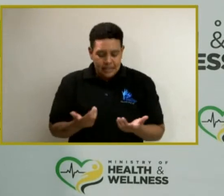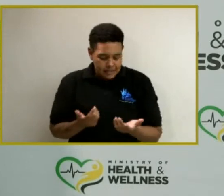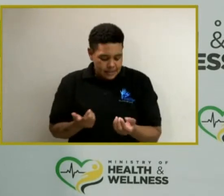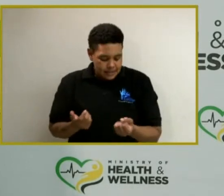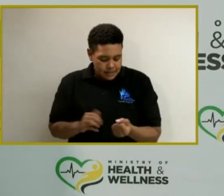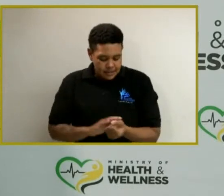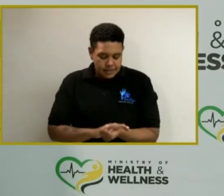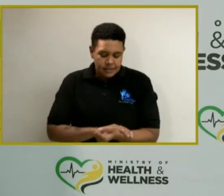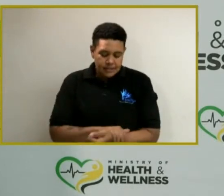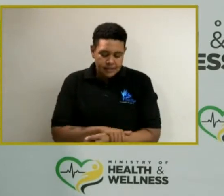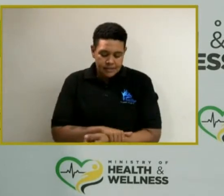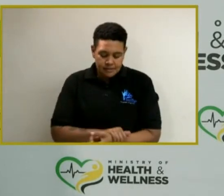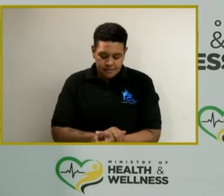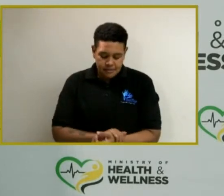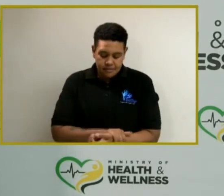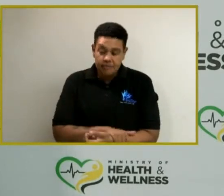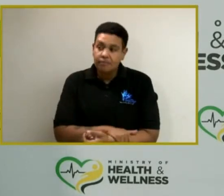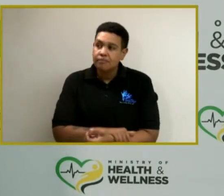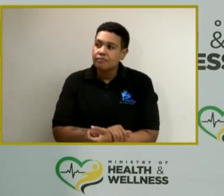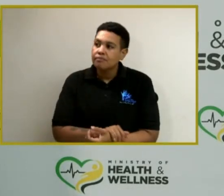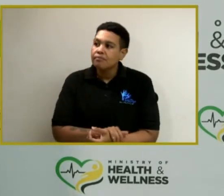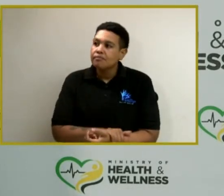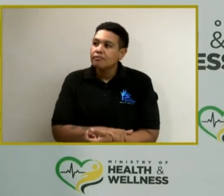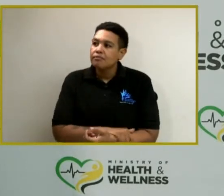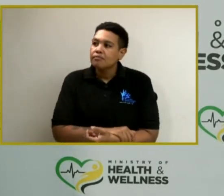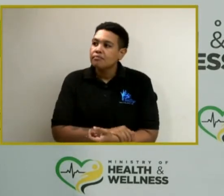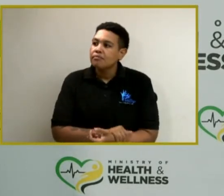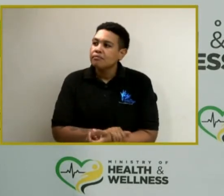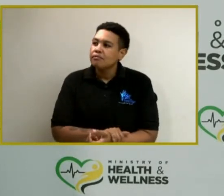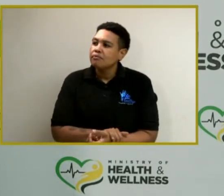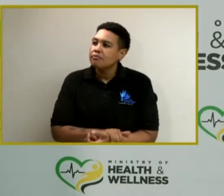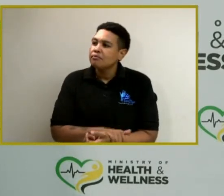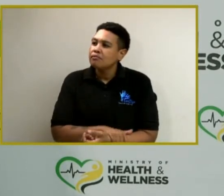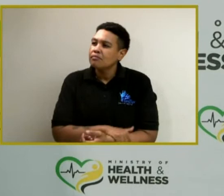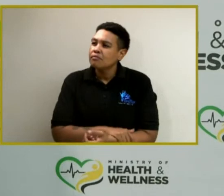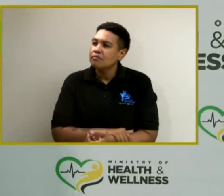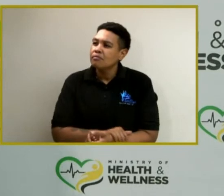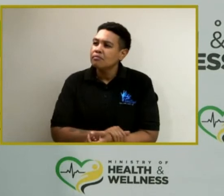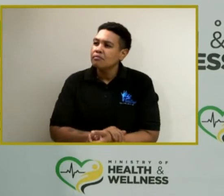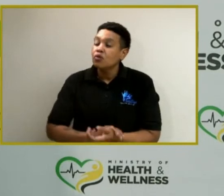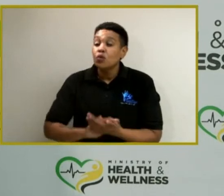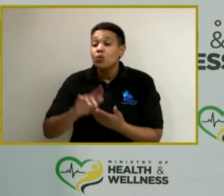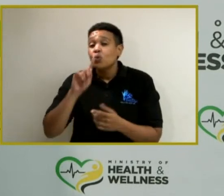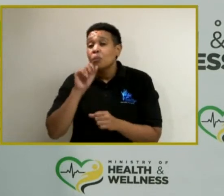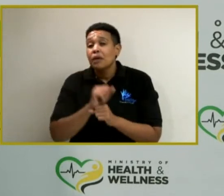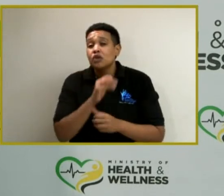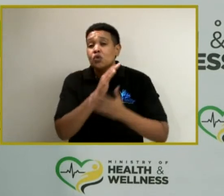to ensure that there are some restrictions and to